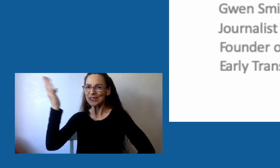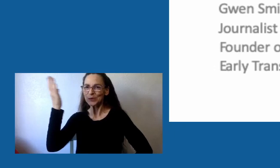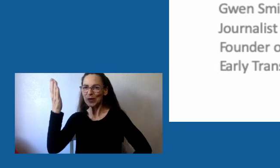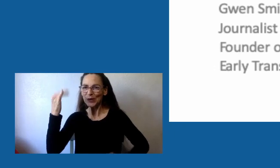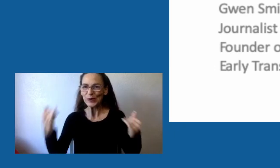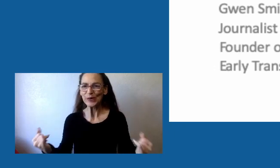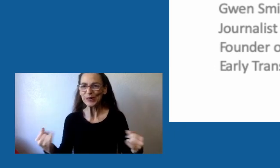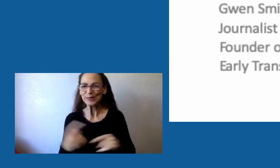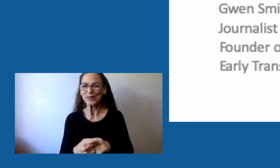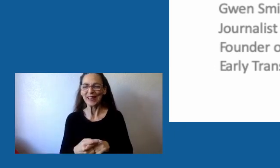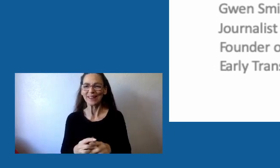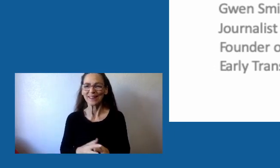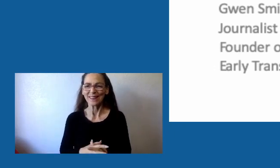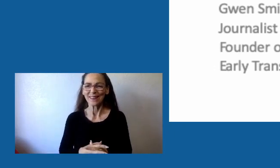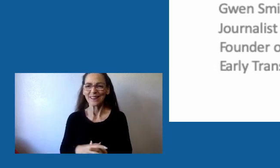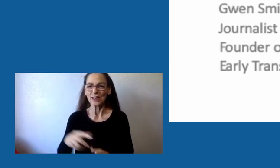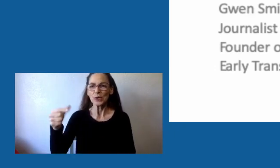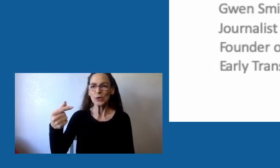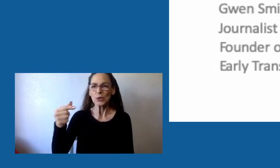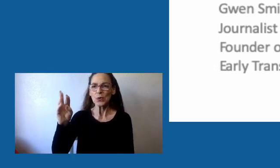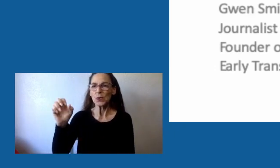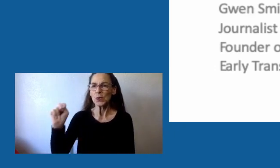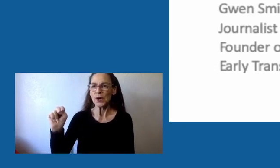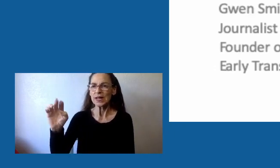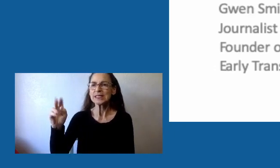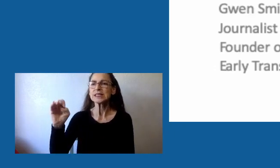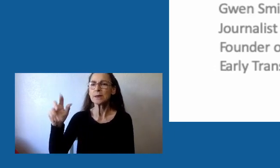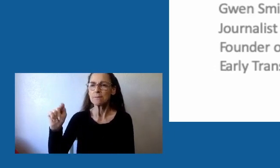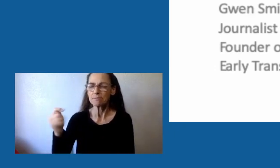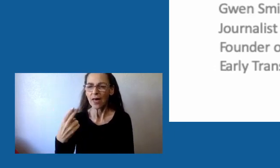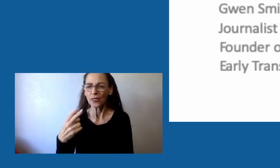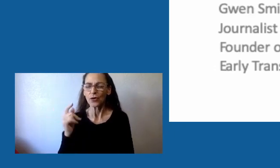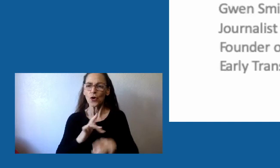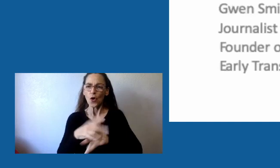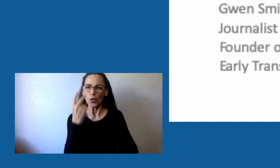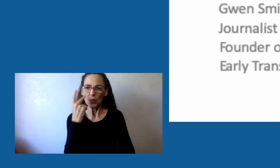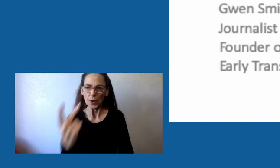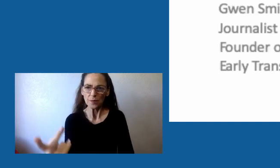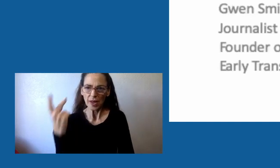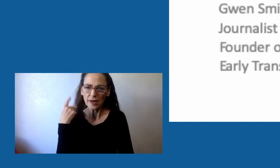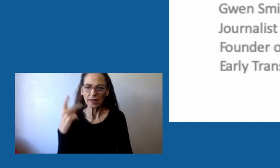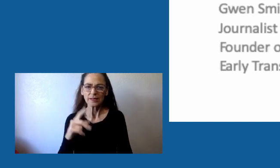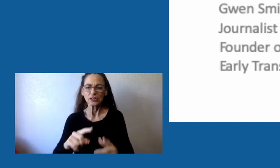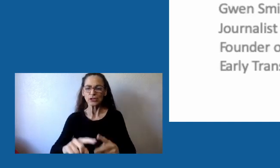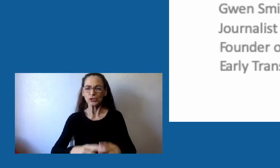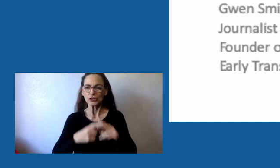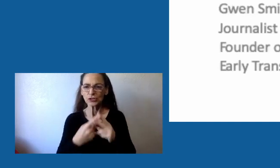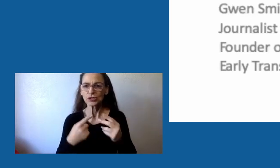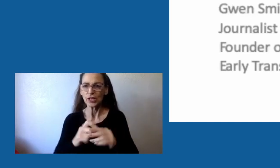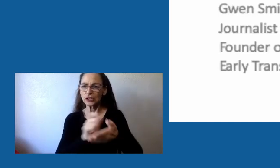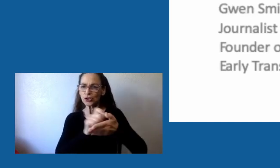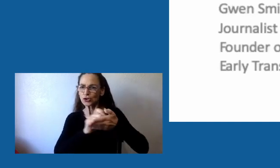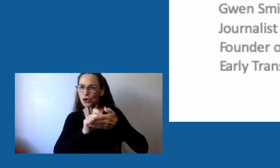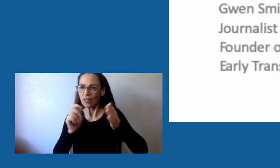today. Gwen Smith, founder of Transgender Day of Remembrance, early transgender internet pioneer, current